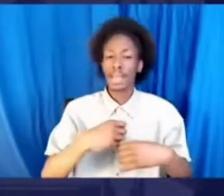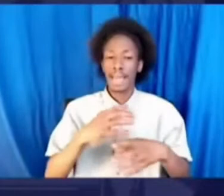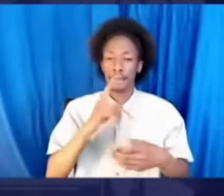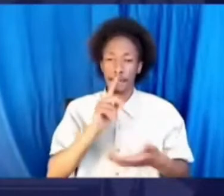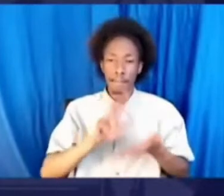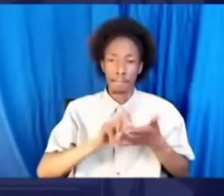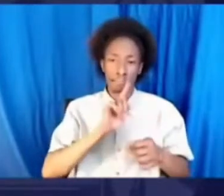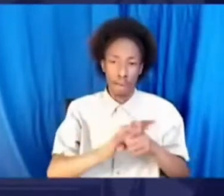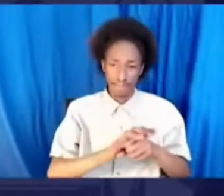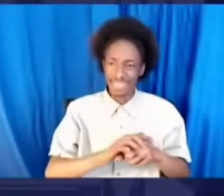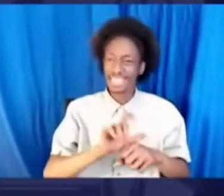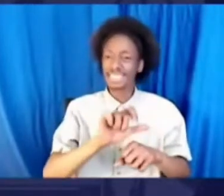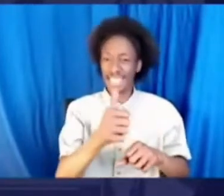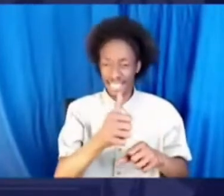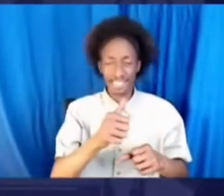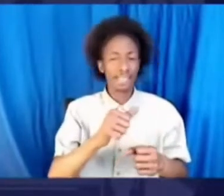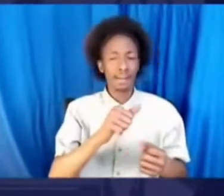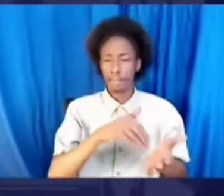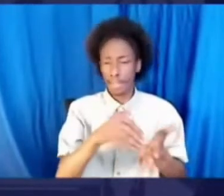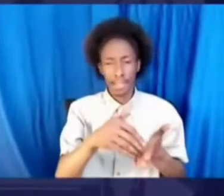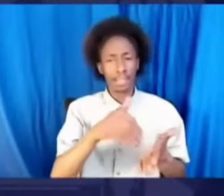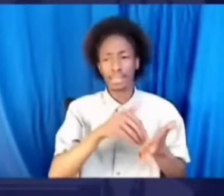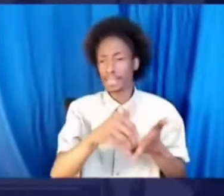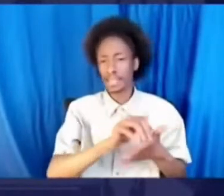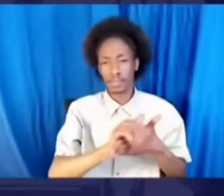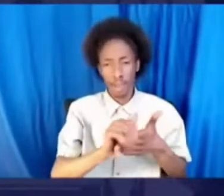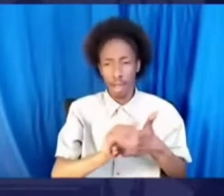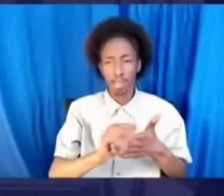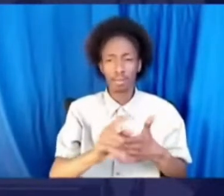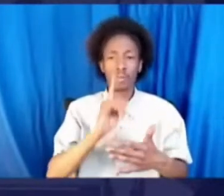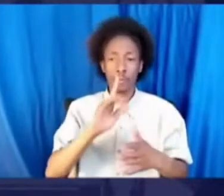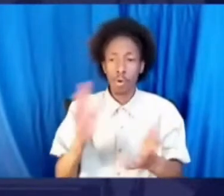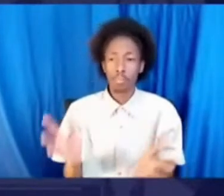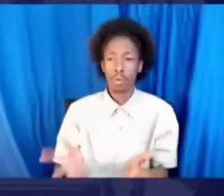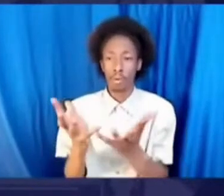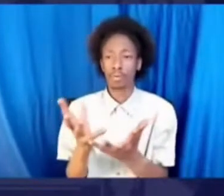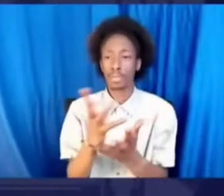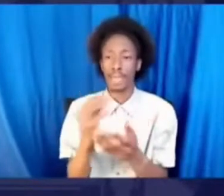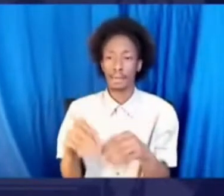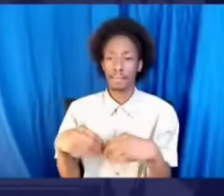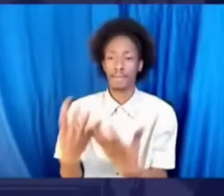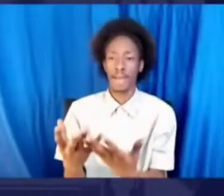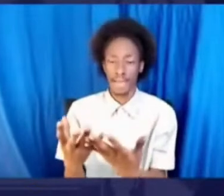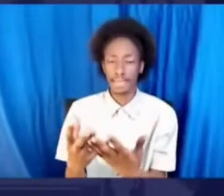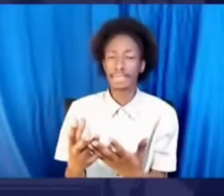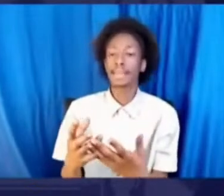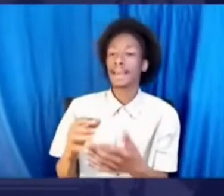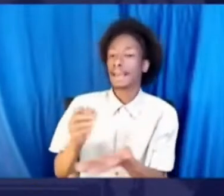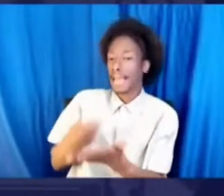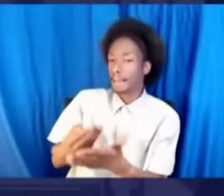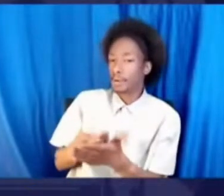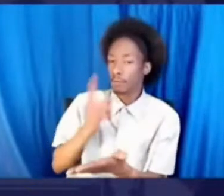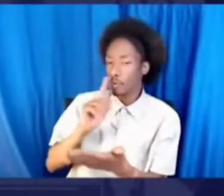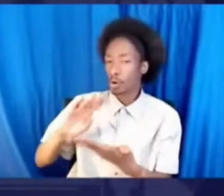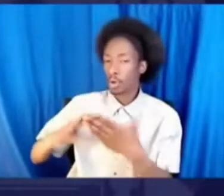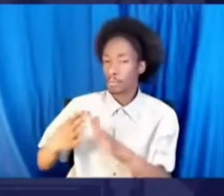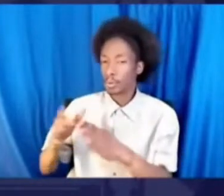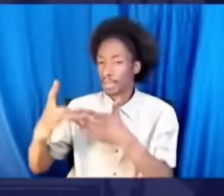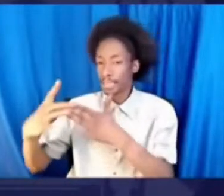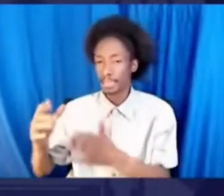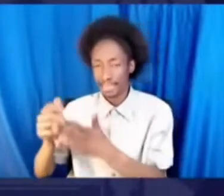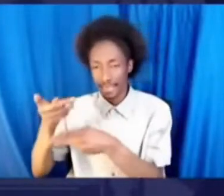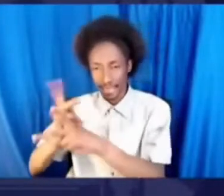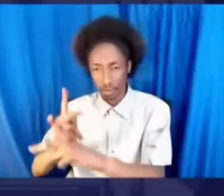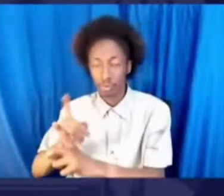dollars to promote and then provide capital to community lenders, to support